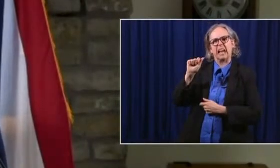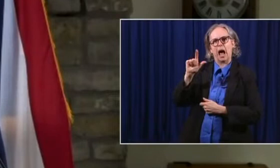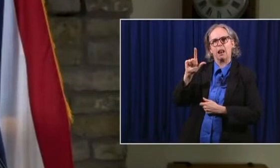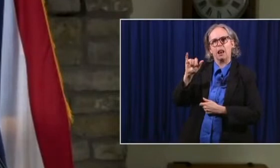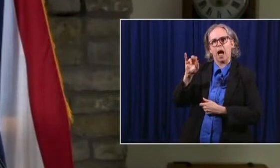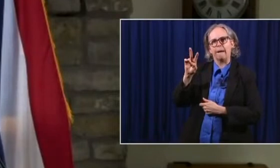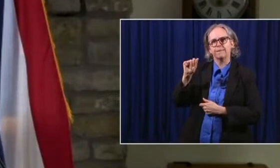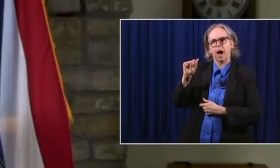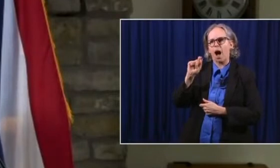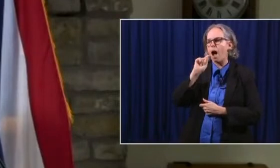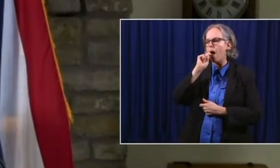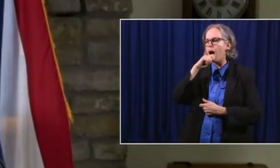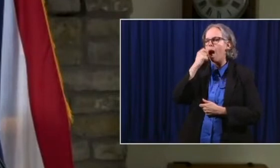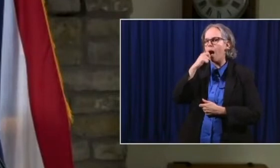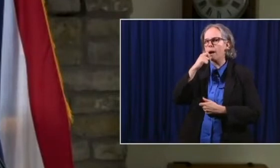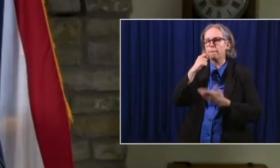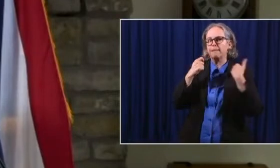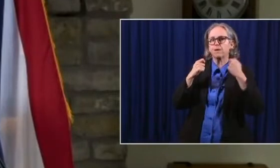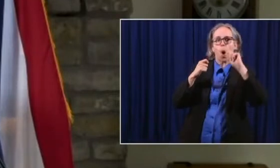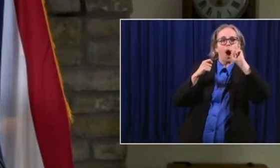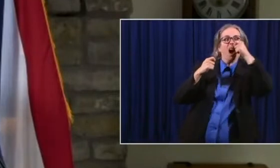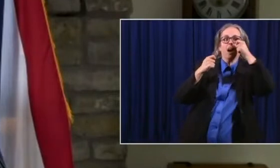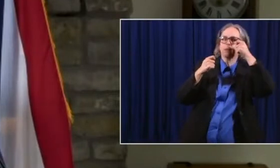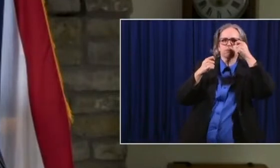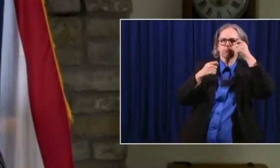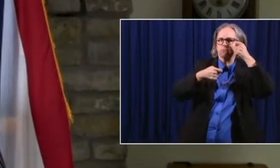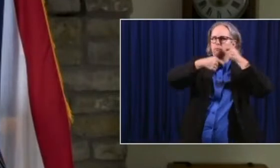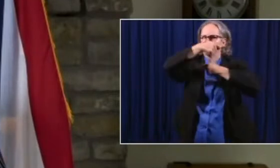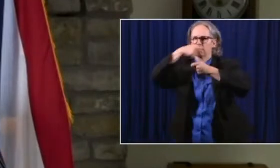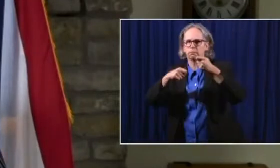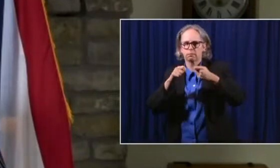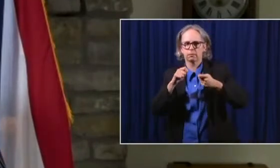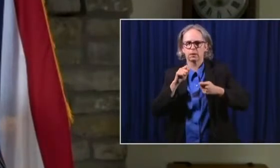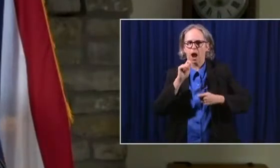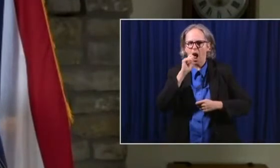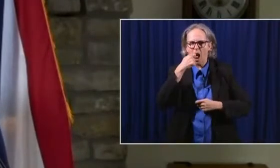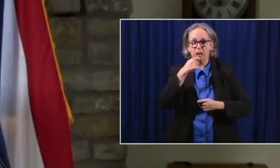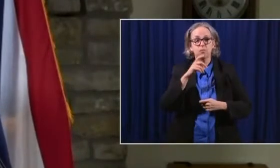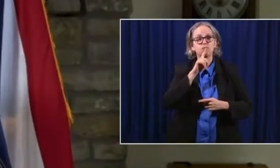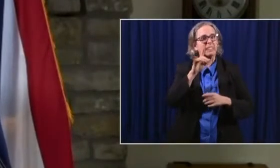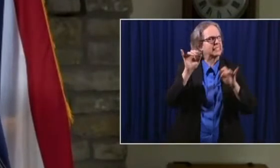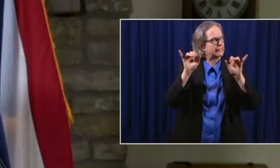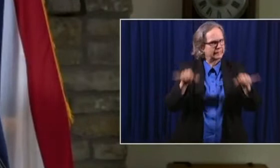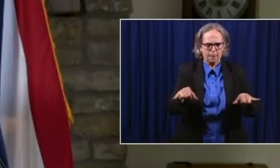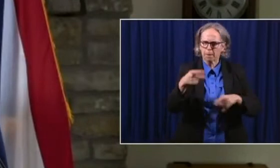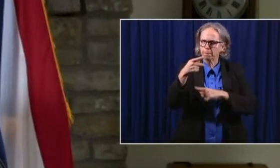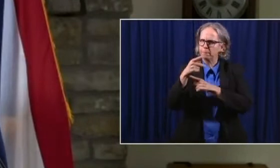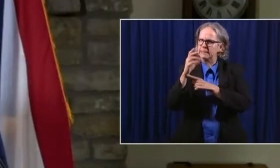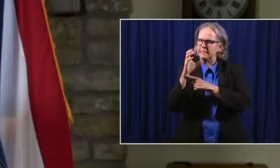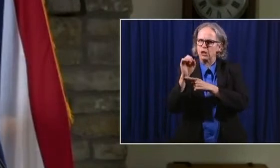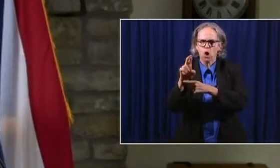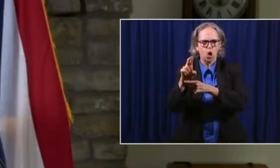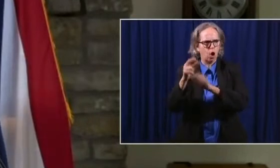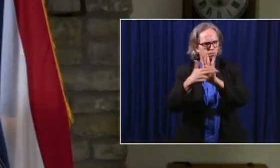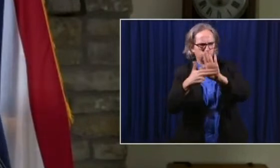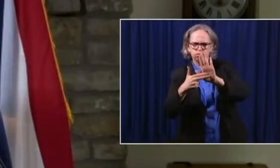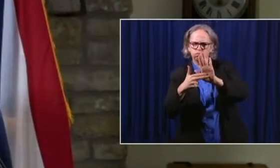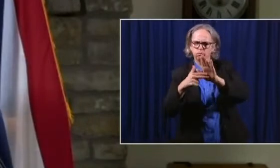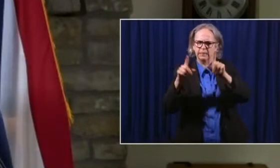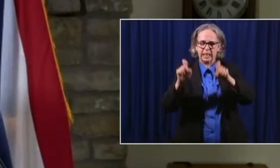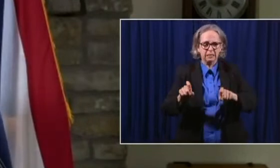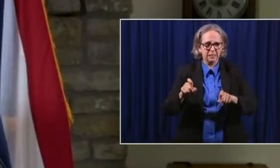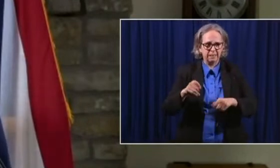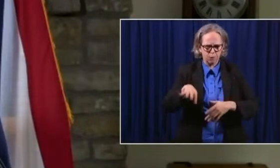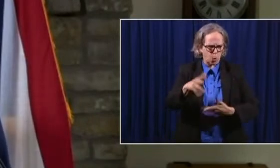started, is the PCR testing, which is the testing that if you've received a test in Ohio, you probably had